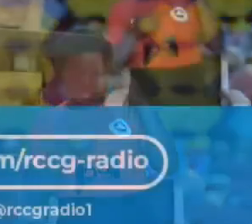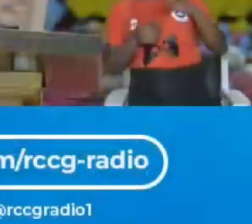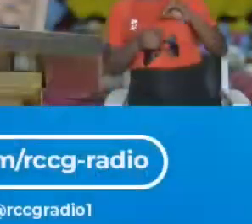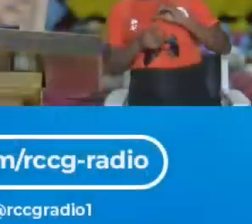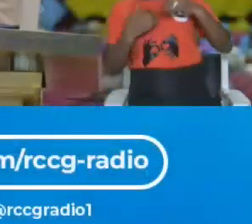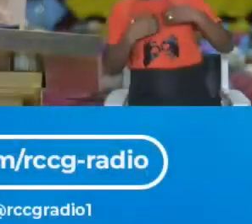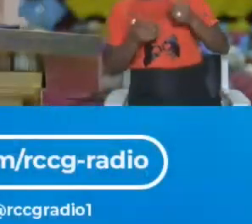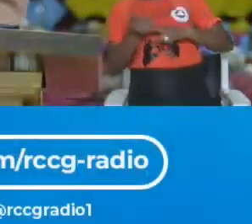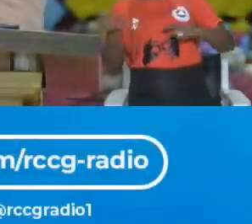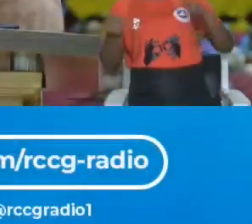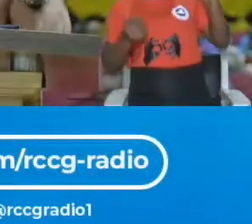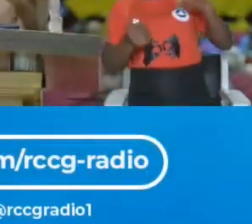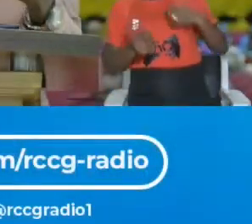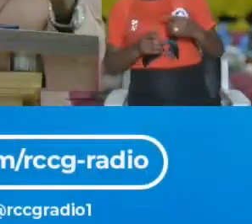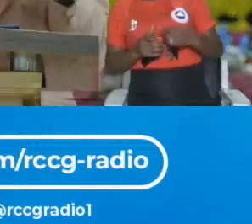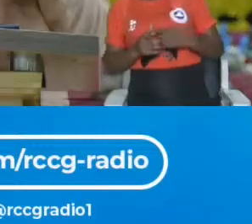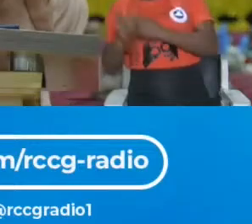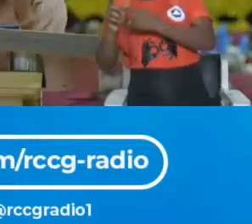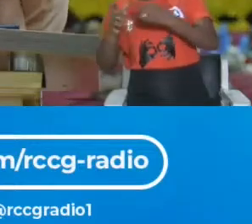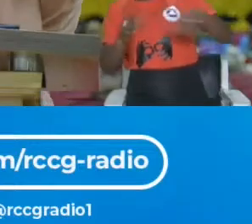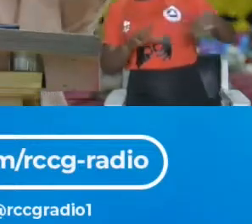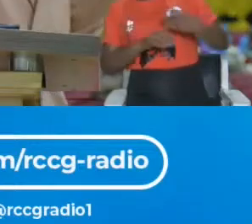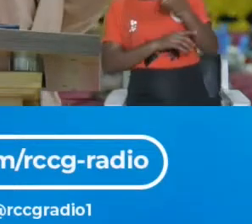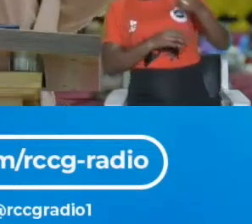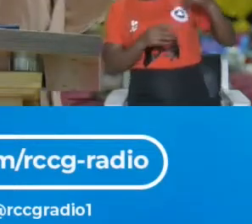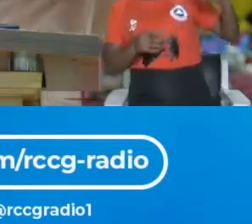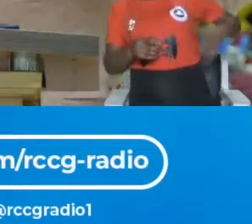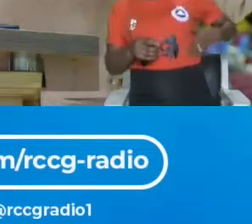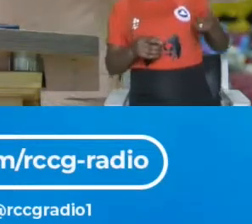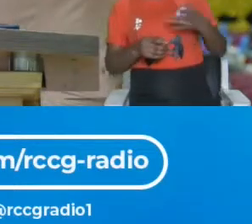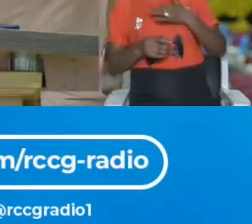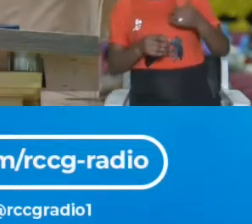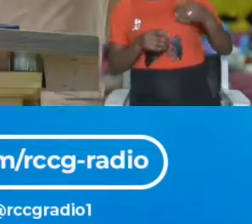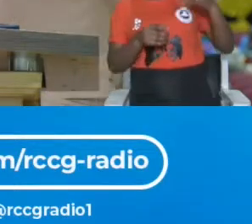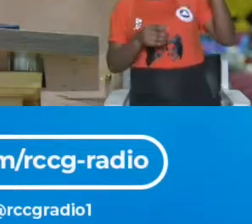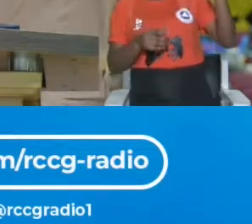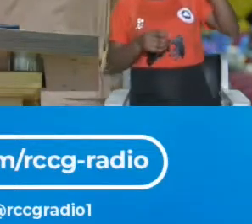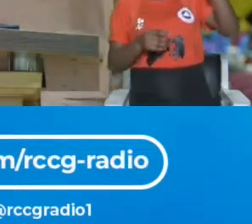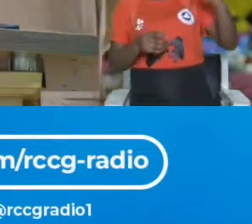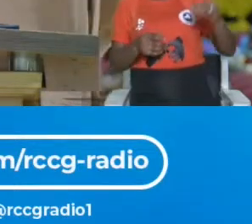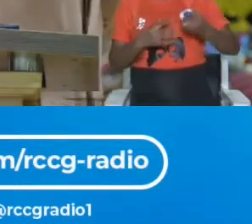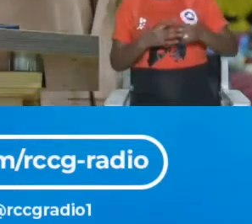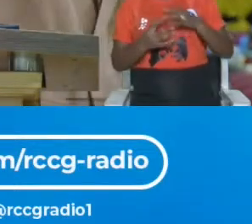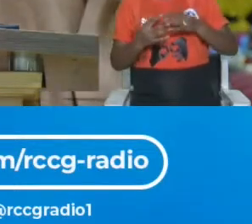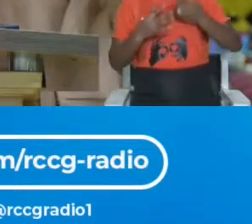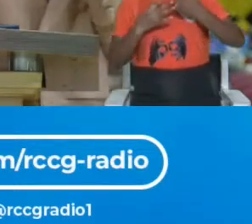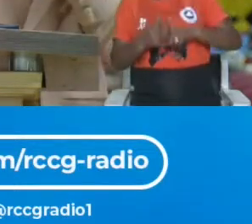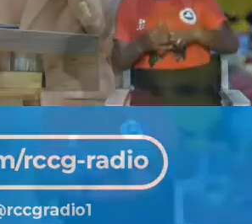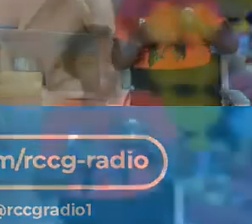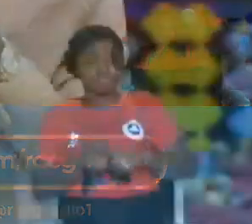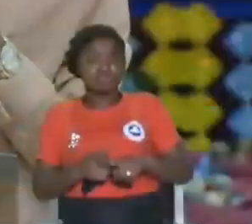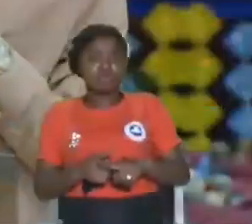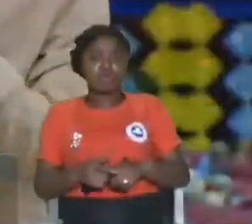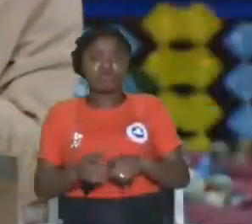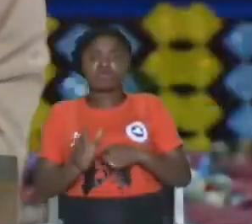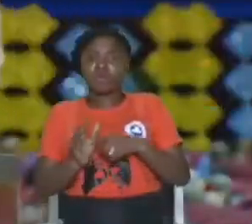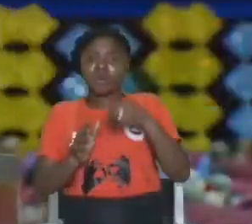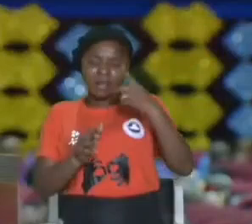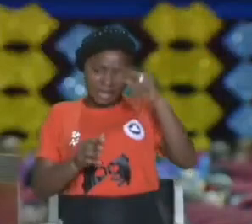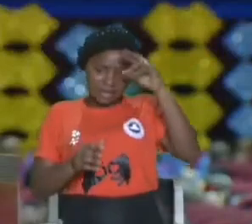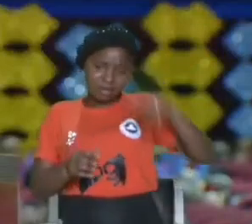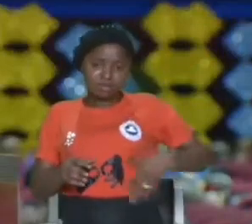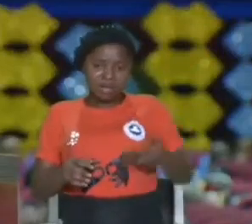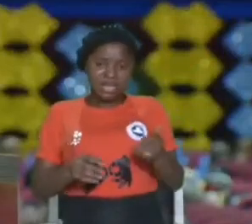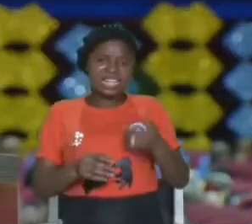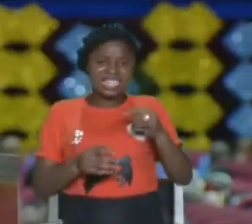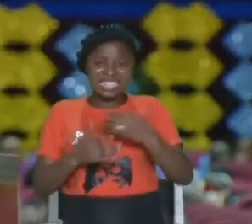from a dog? And the man stands and begins to choke the dog, the rod. The next thing you observe is that the